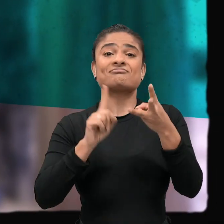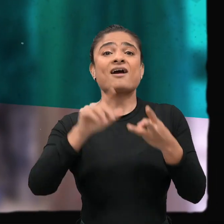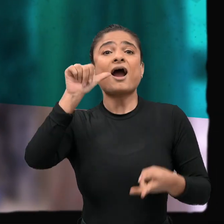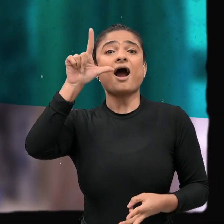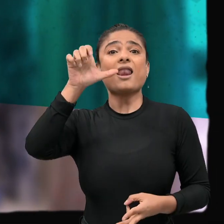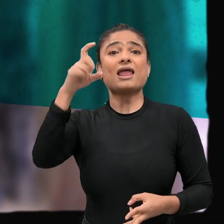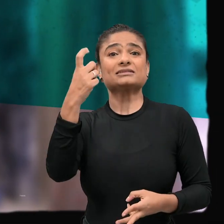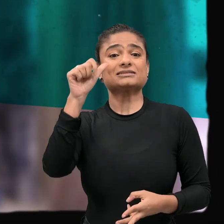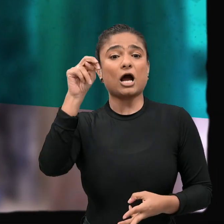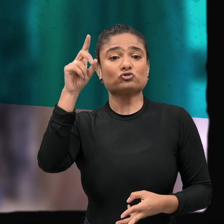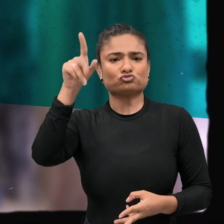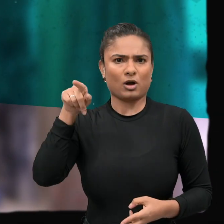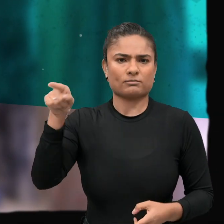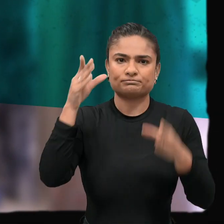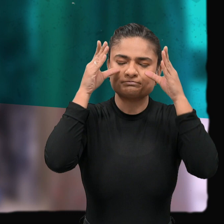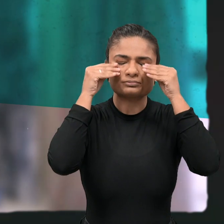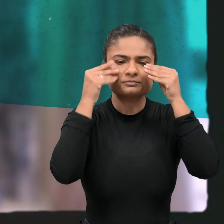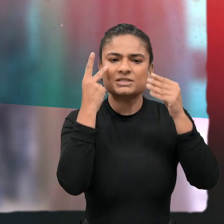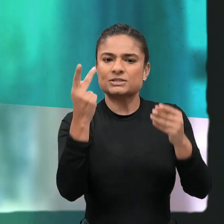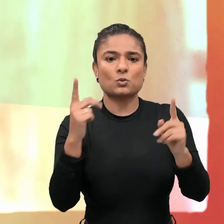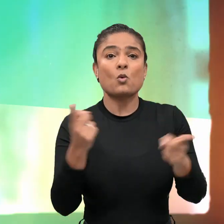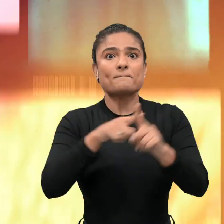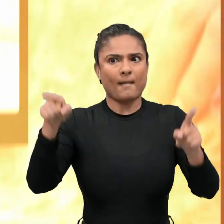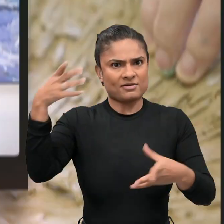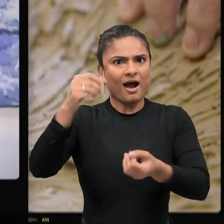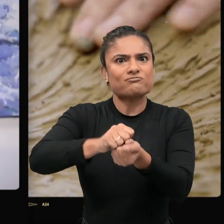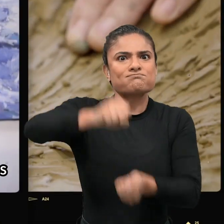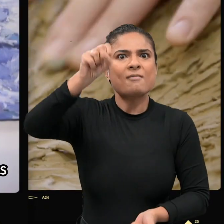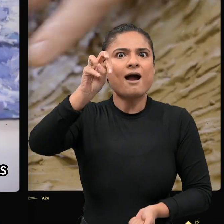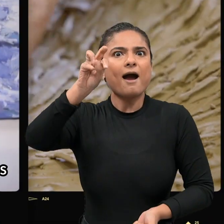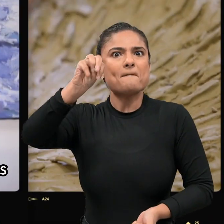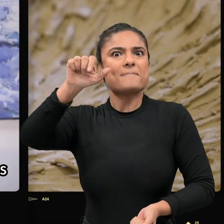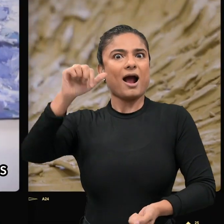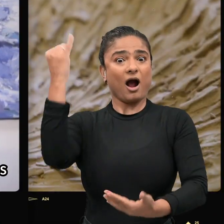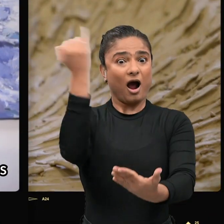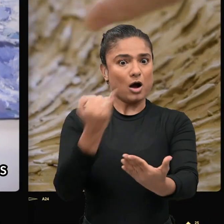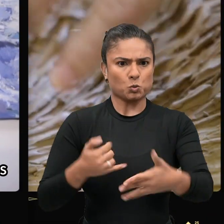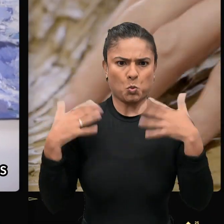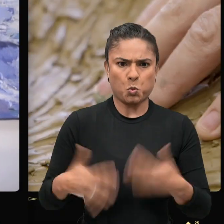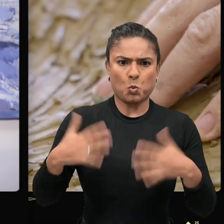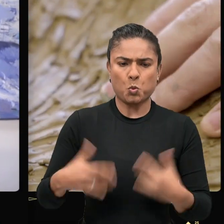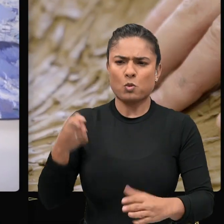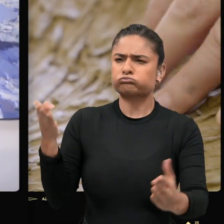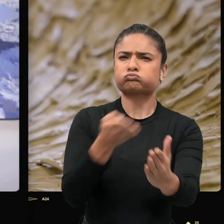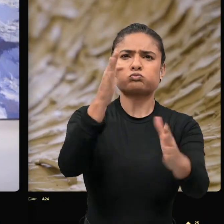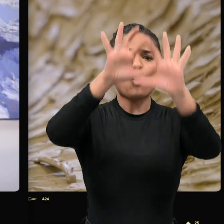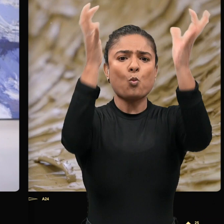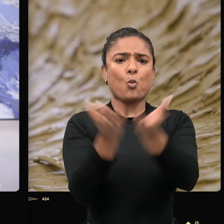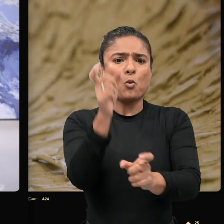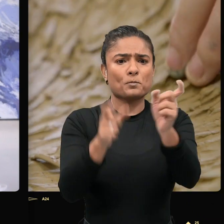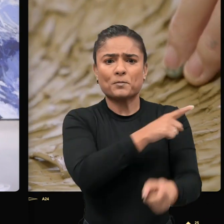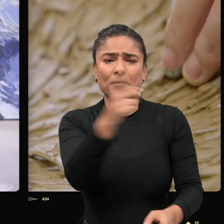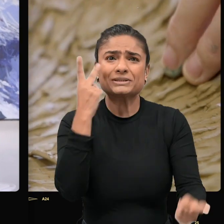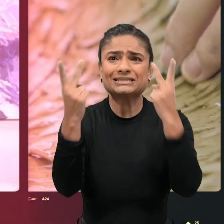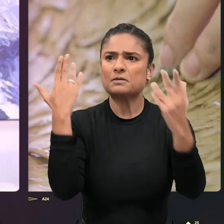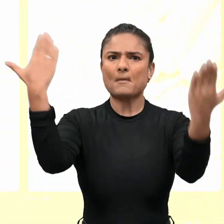meet Alexandra Marklauf, a visually impaired artist with a master's degree who has the most amazing techniques and messaging through her art